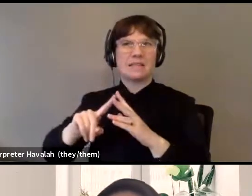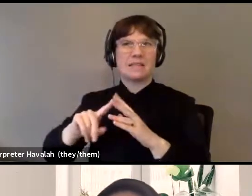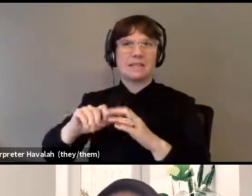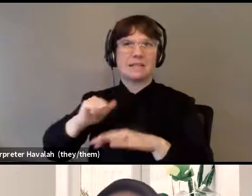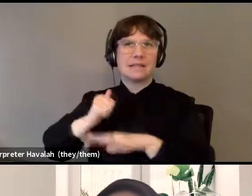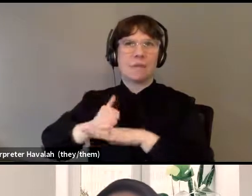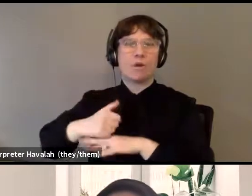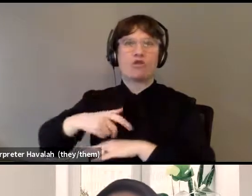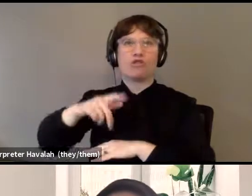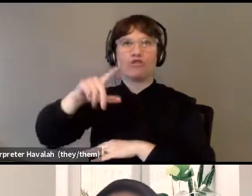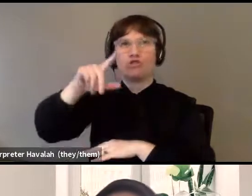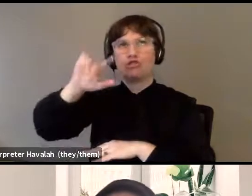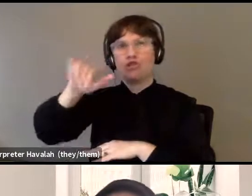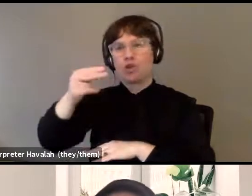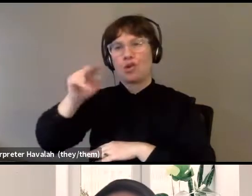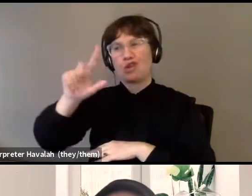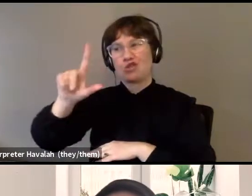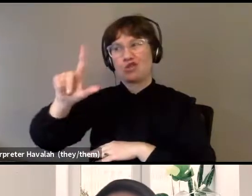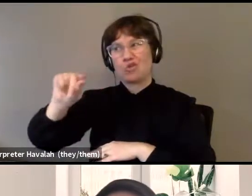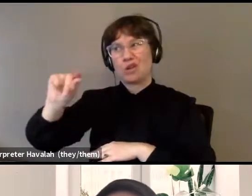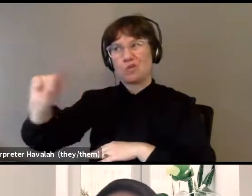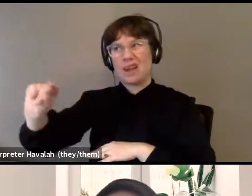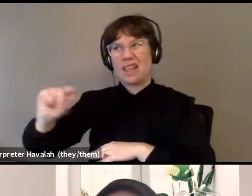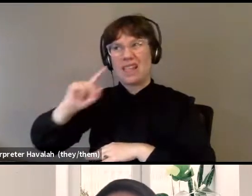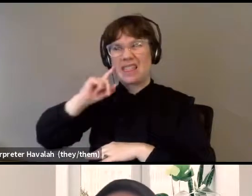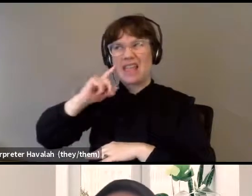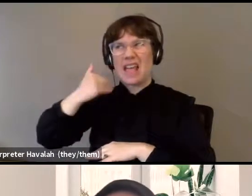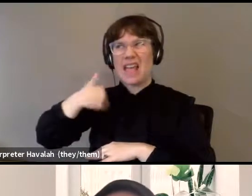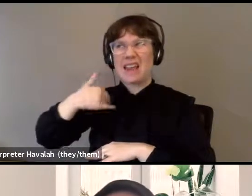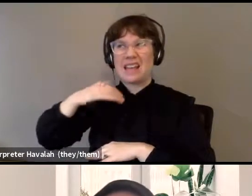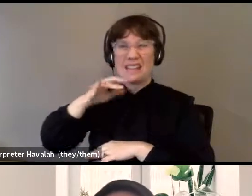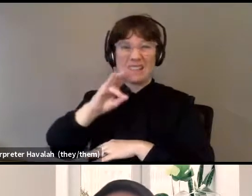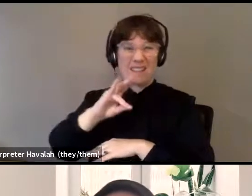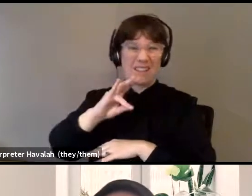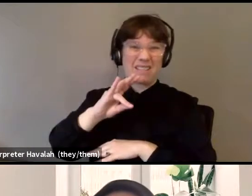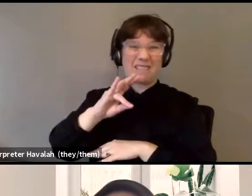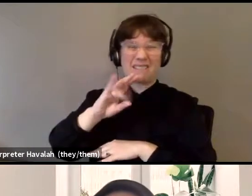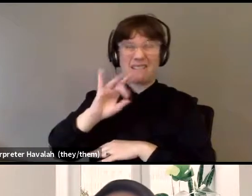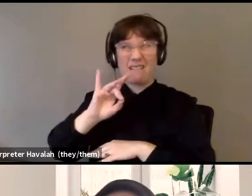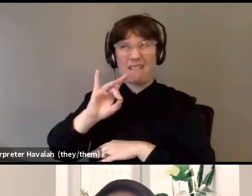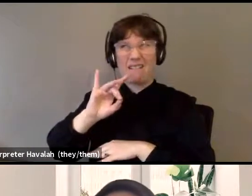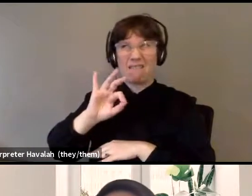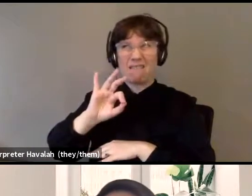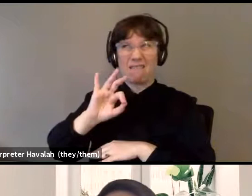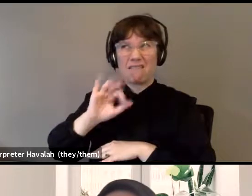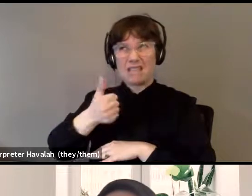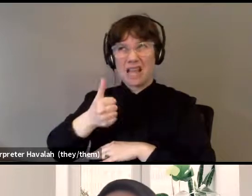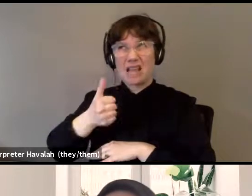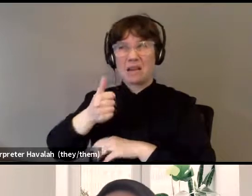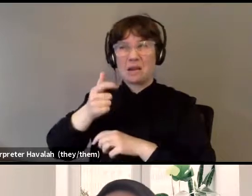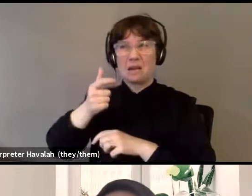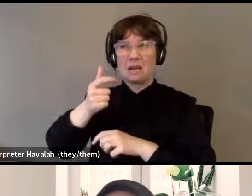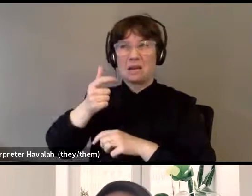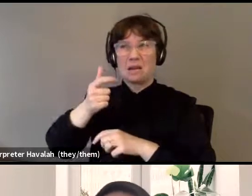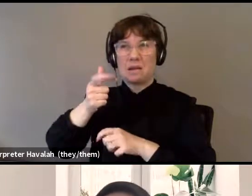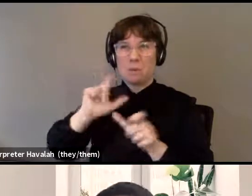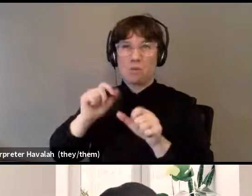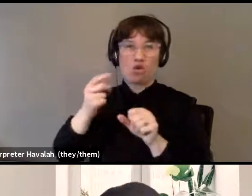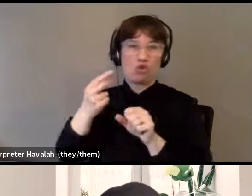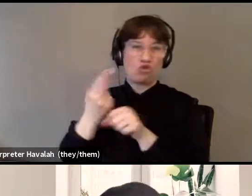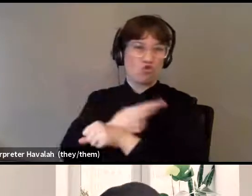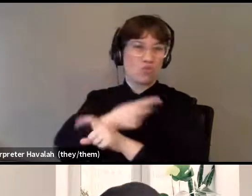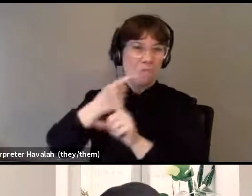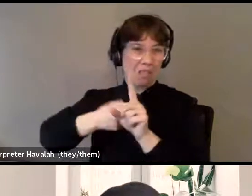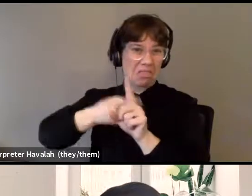the pandemic, I think we had seven, maybe 9, 10 subscribers. And